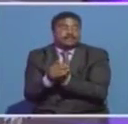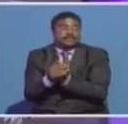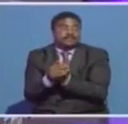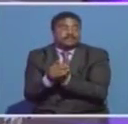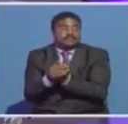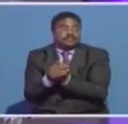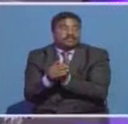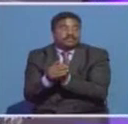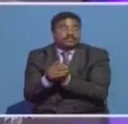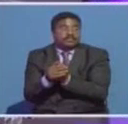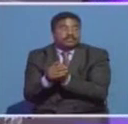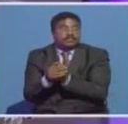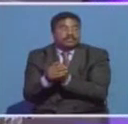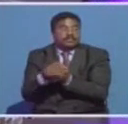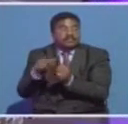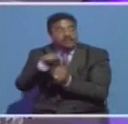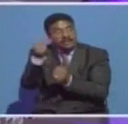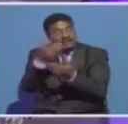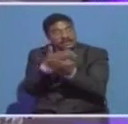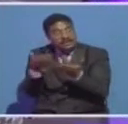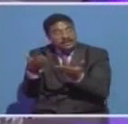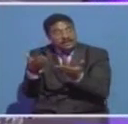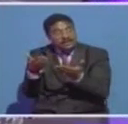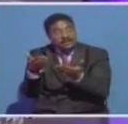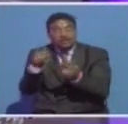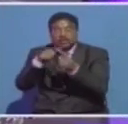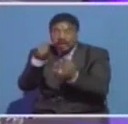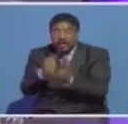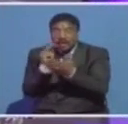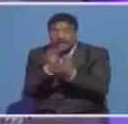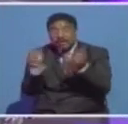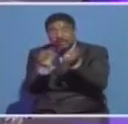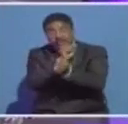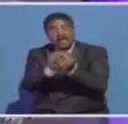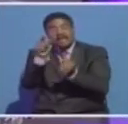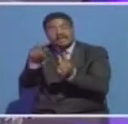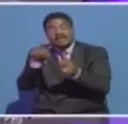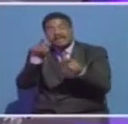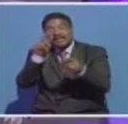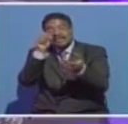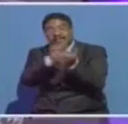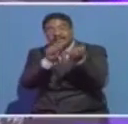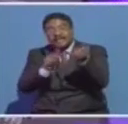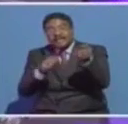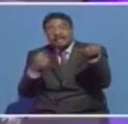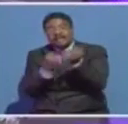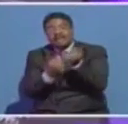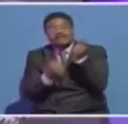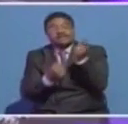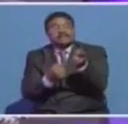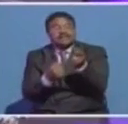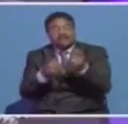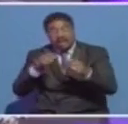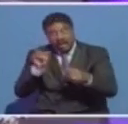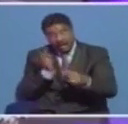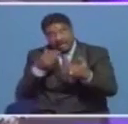other thing which would help us would be the establishment of the disaster trust fund, where we have our own account. We are